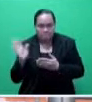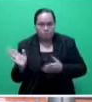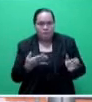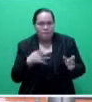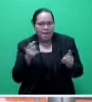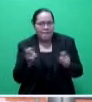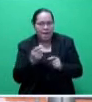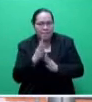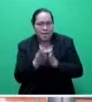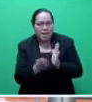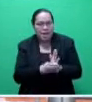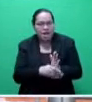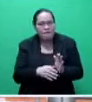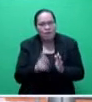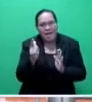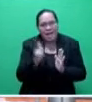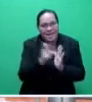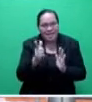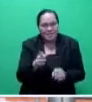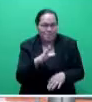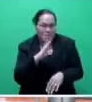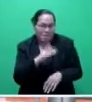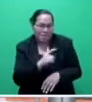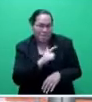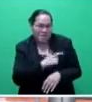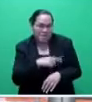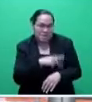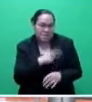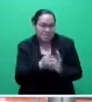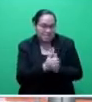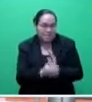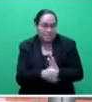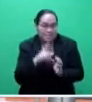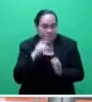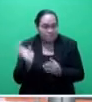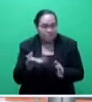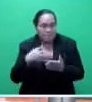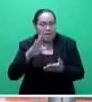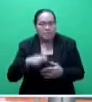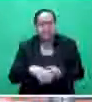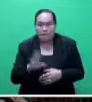Bill 2020 be debated, voted upon, and be passed. Thank you, sir. Is there a seconder?